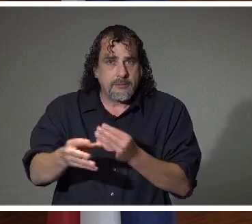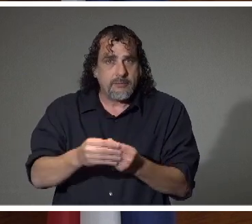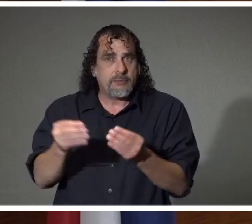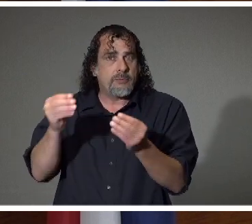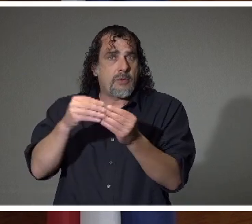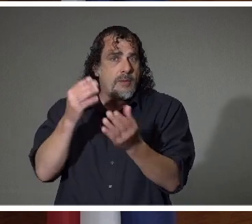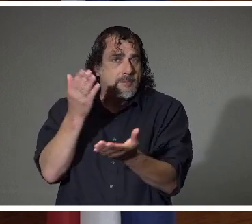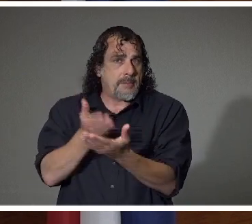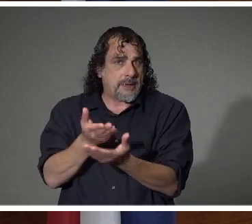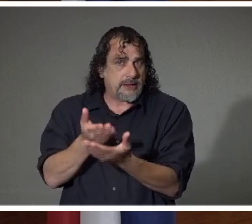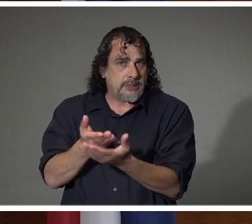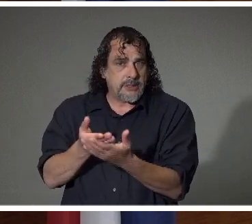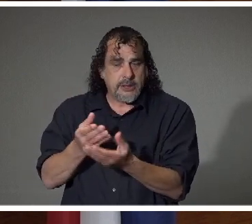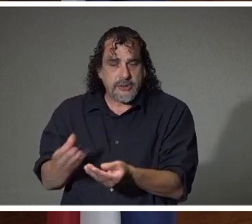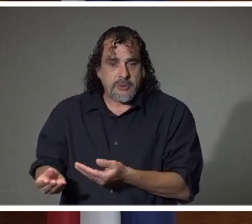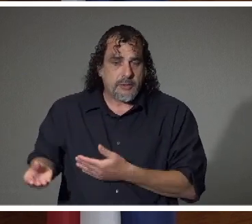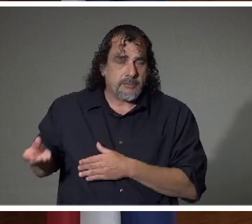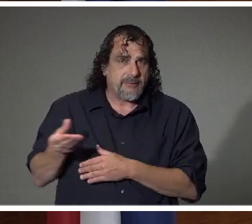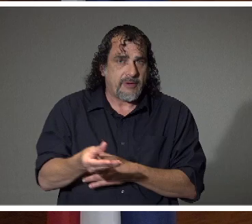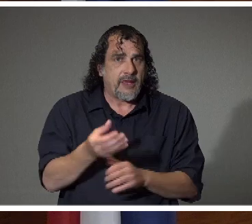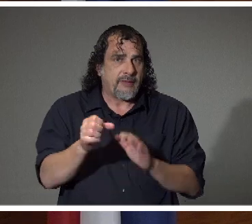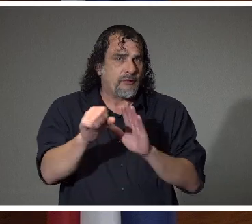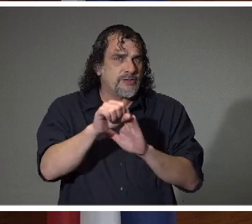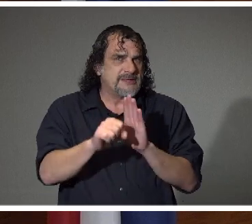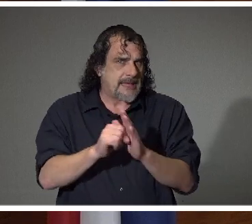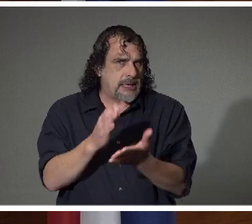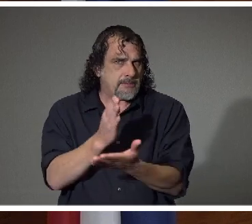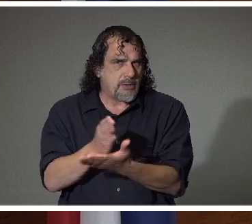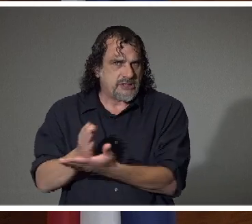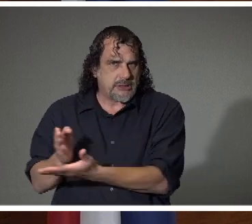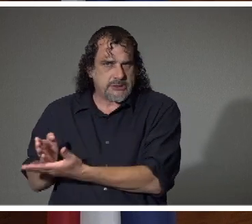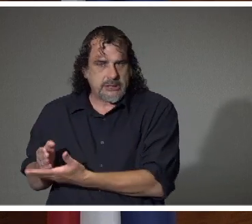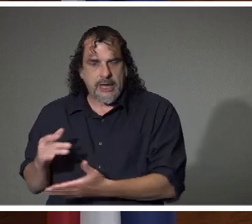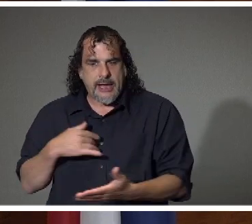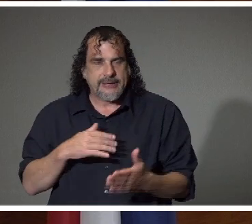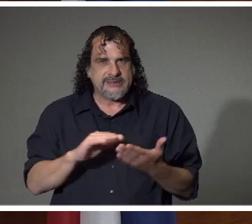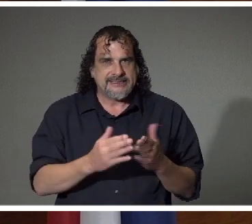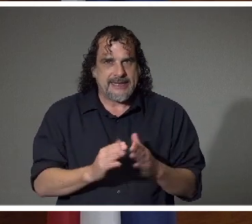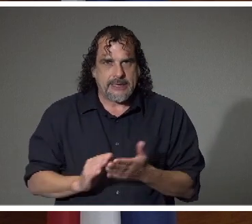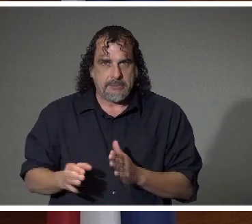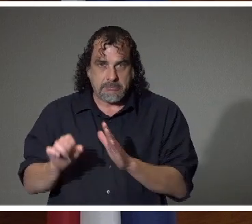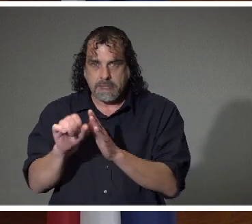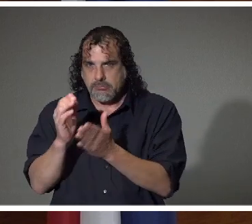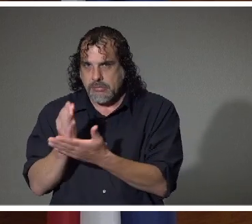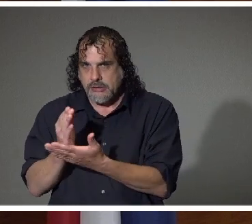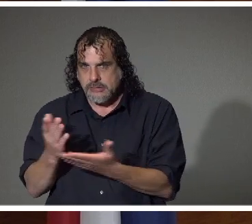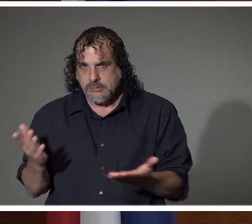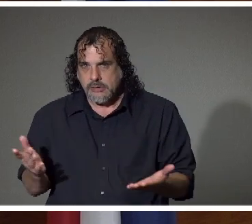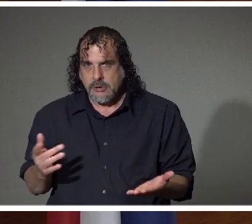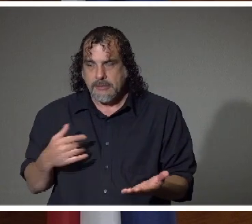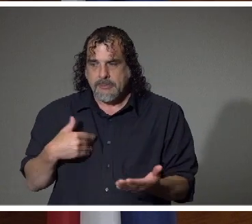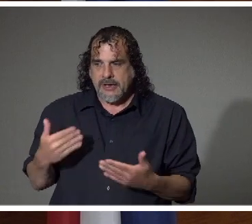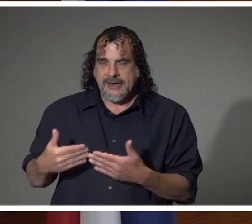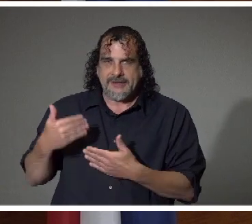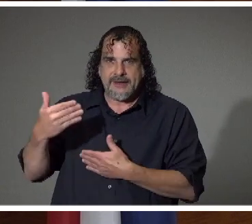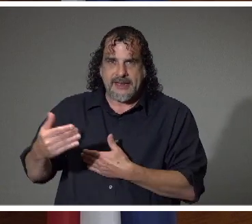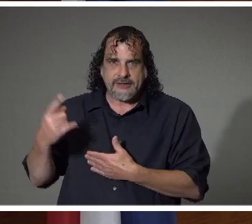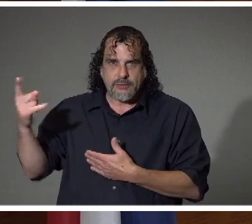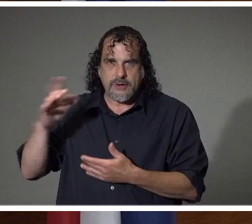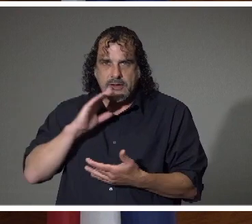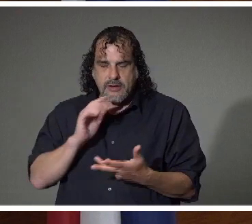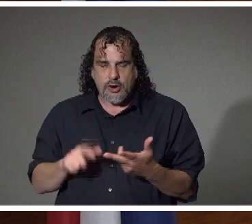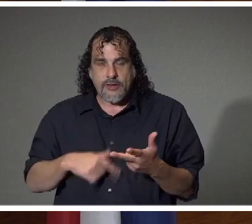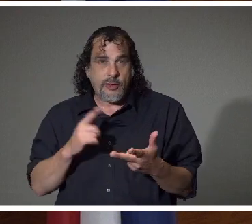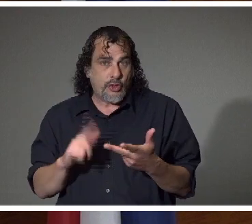to be provided for state and local governments in perhaps either the next stimulus that they're talking about now or the one after